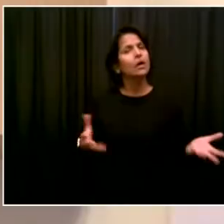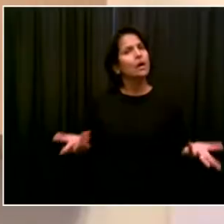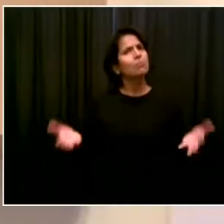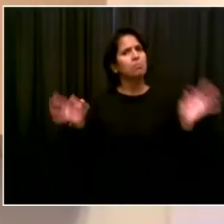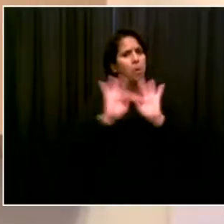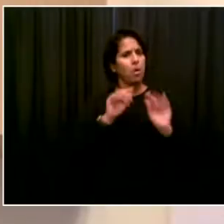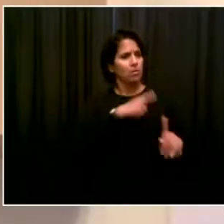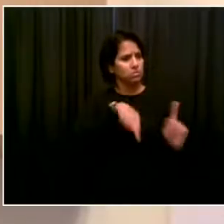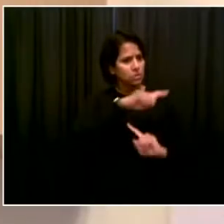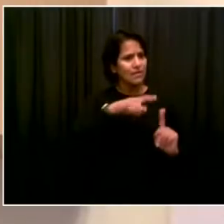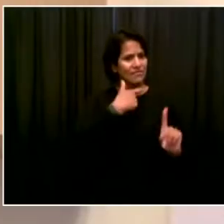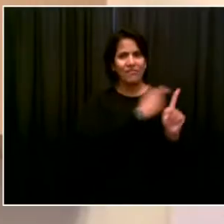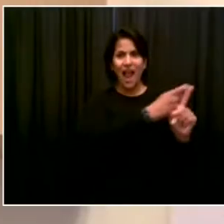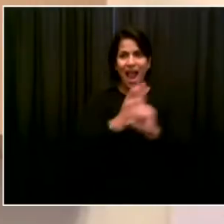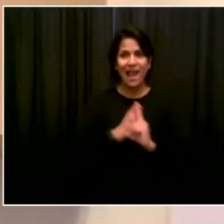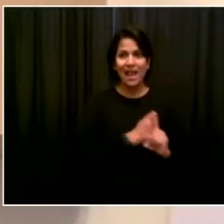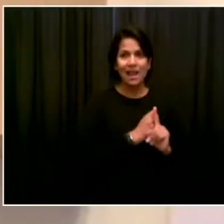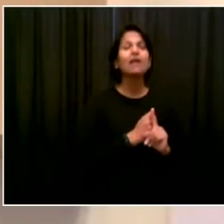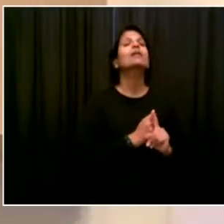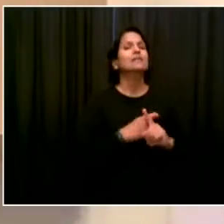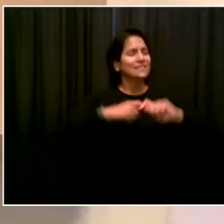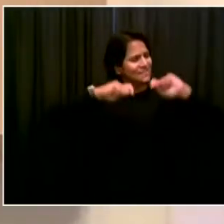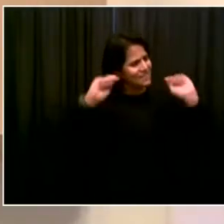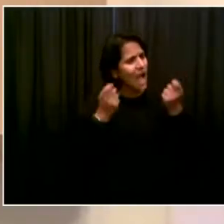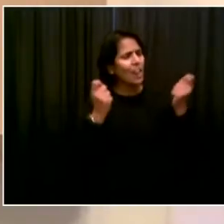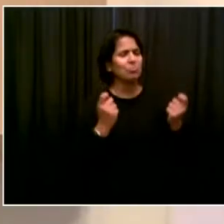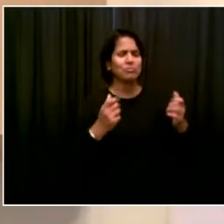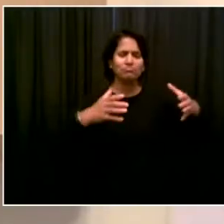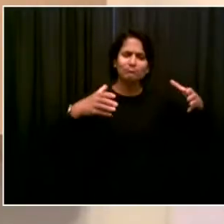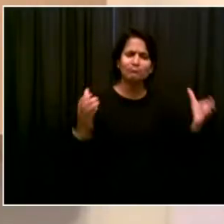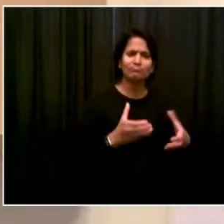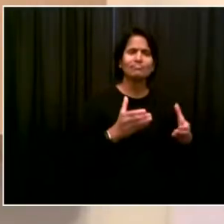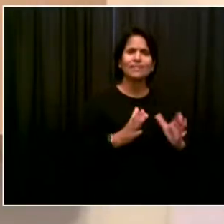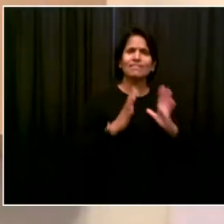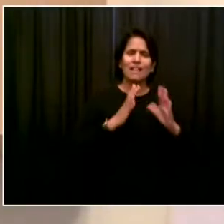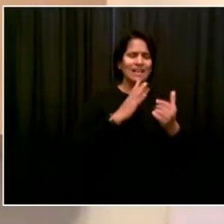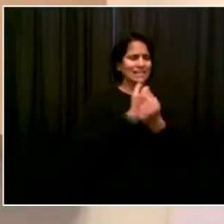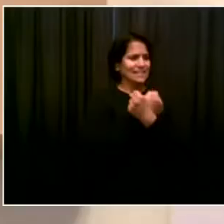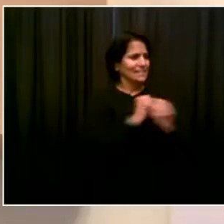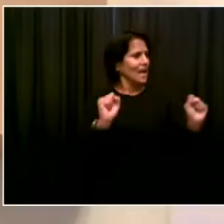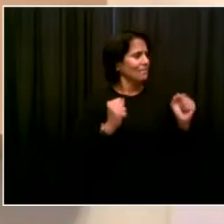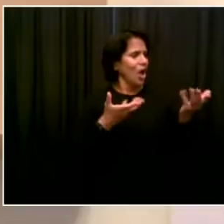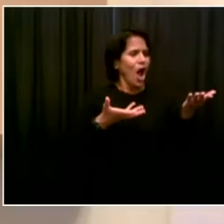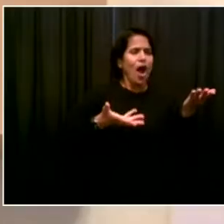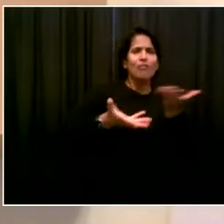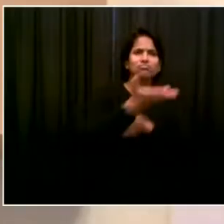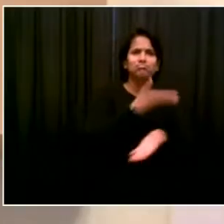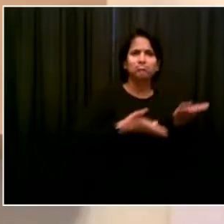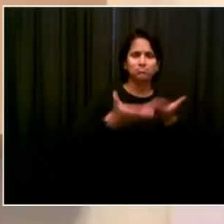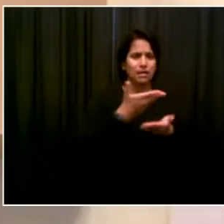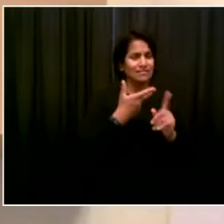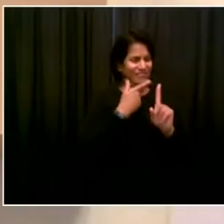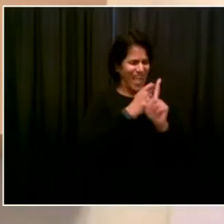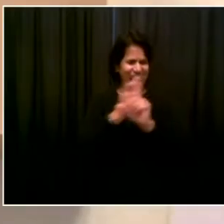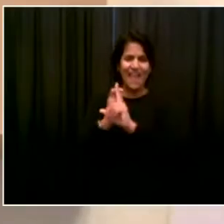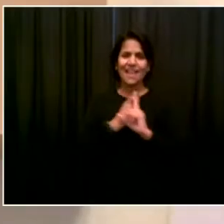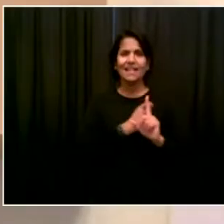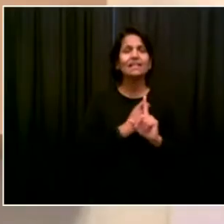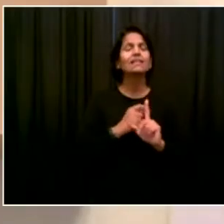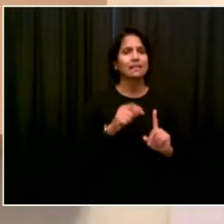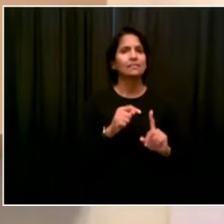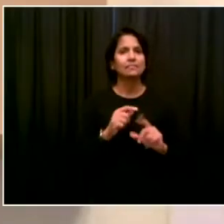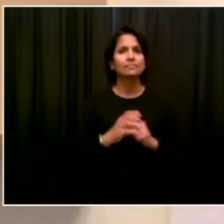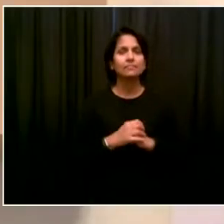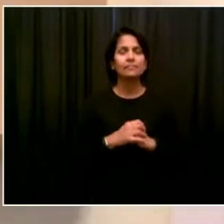nation forward. And I can't thank you enough for your actions on behalf of all of the healthcare workers that have been trying so hard to take this message